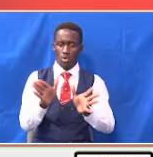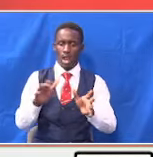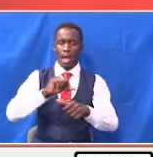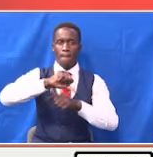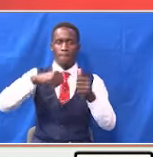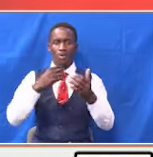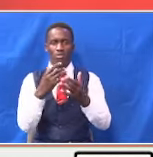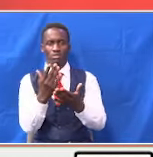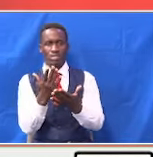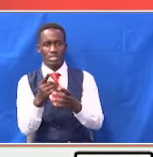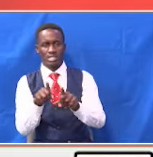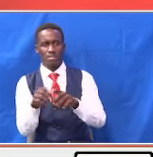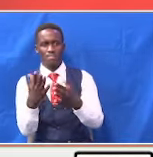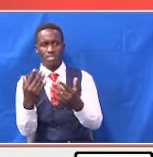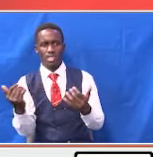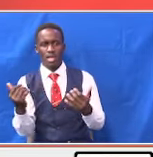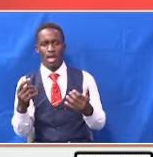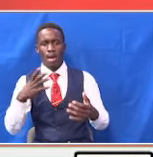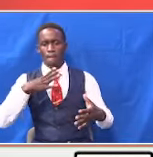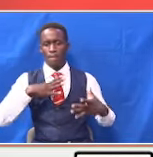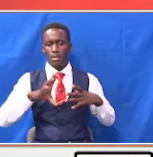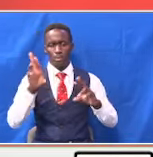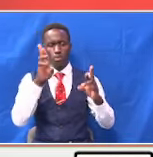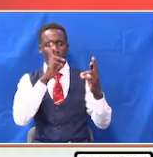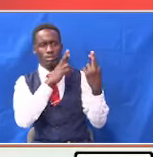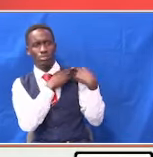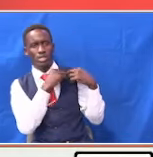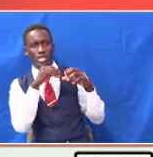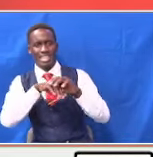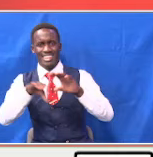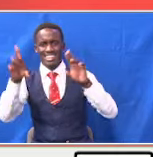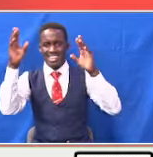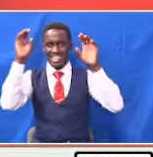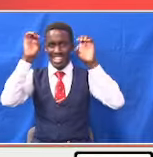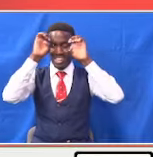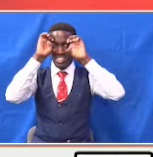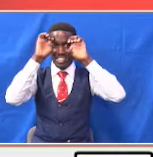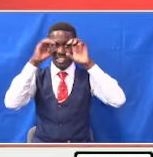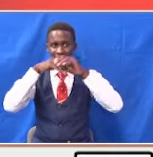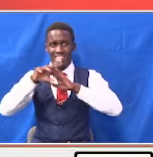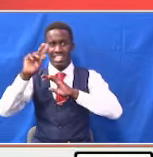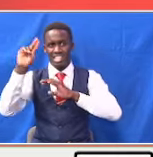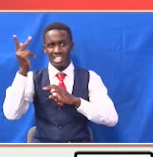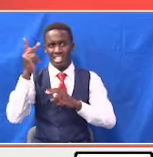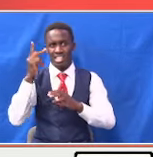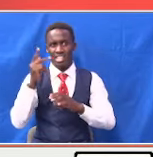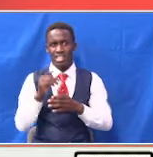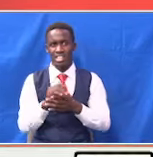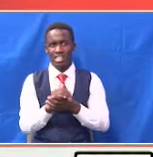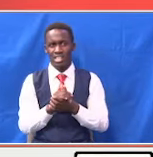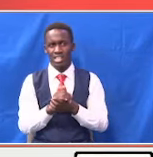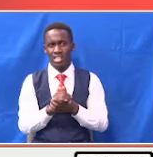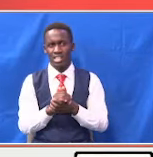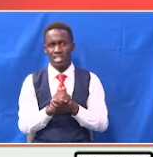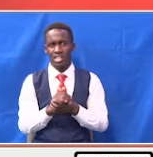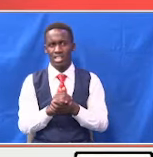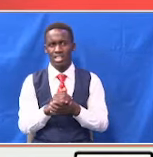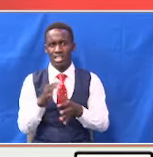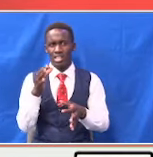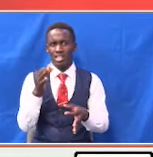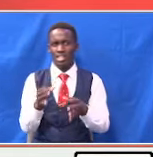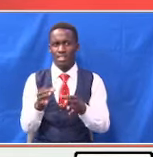this thing. The people in charge of education in Kenya, would you put them in charge of education